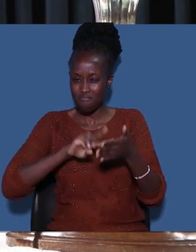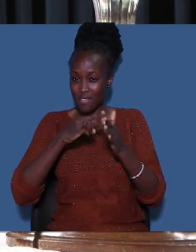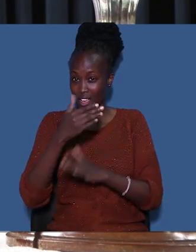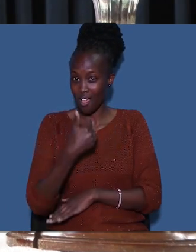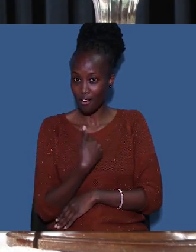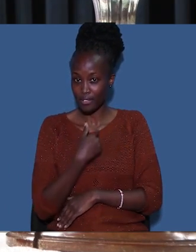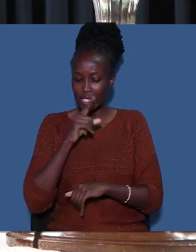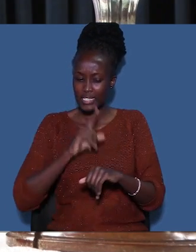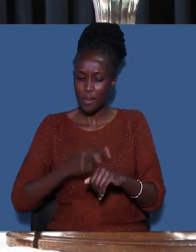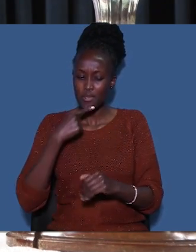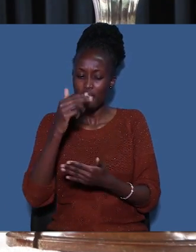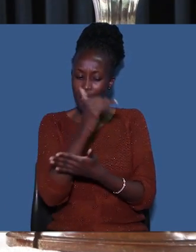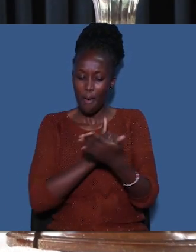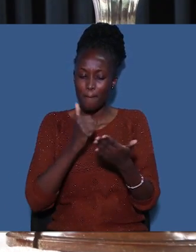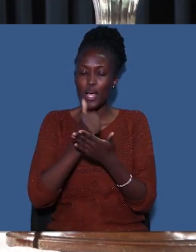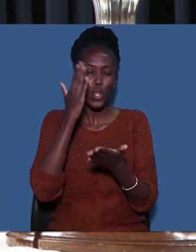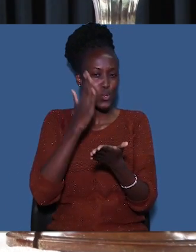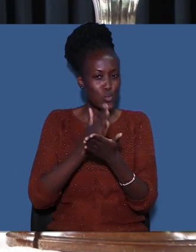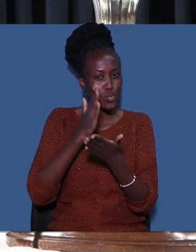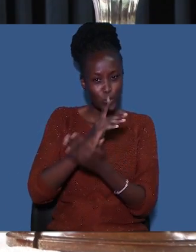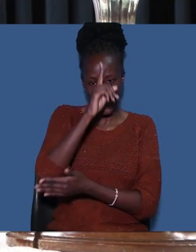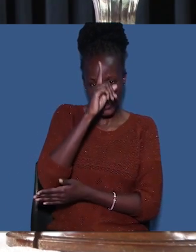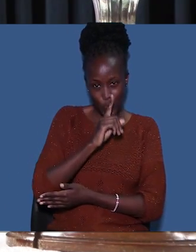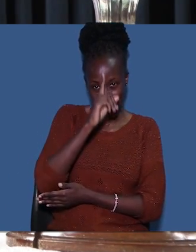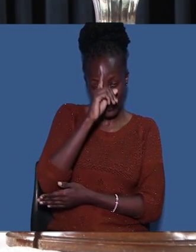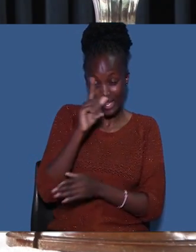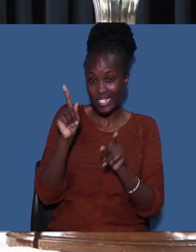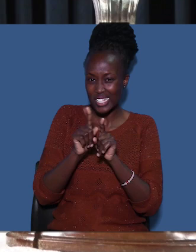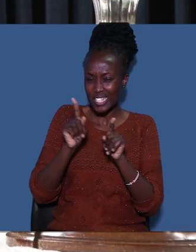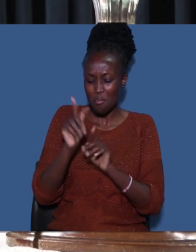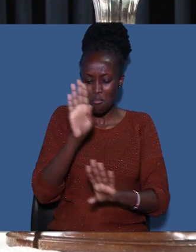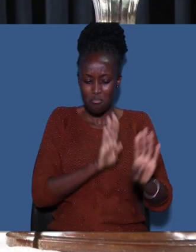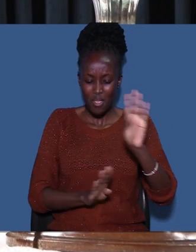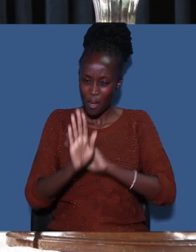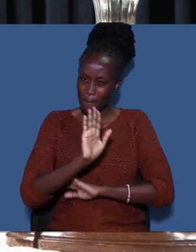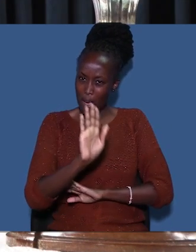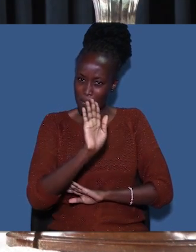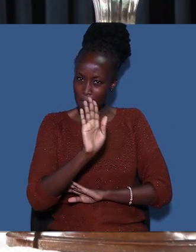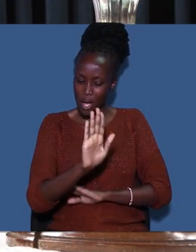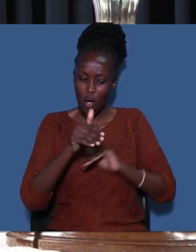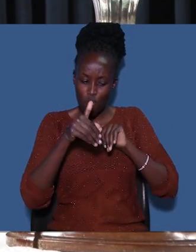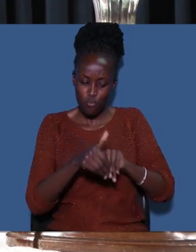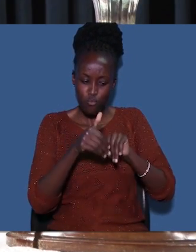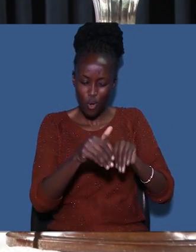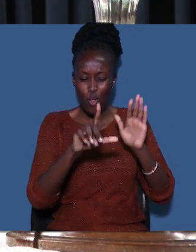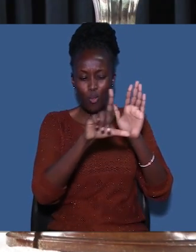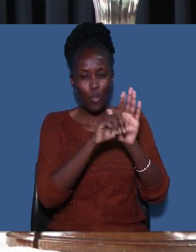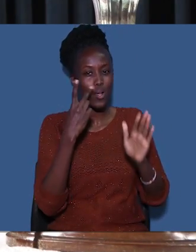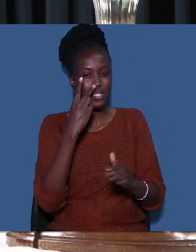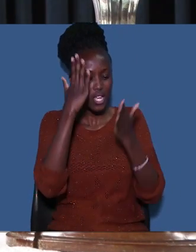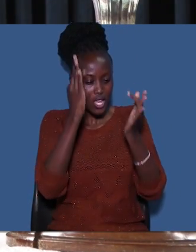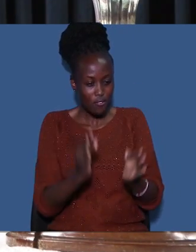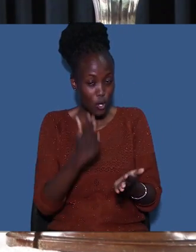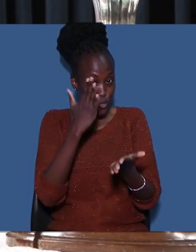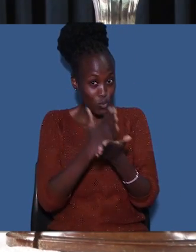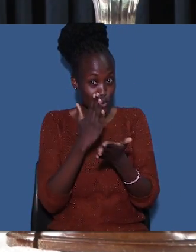say amen at the end? Do we check our lifestyles against the law to see if we are truly abiding in Christ?